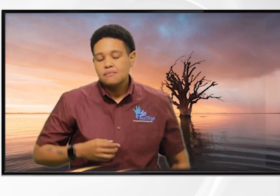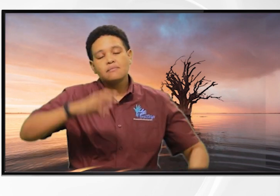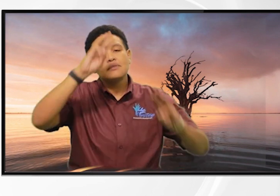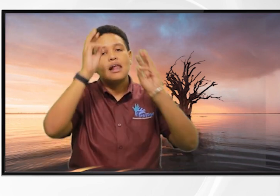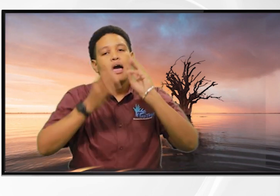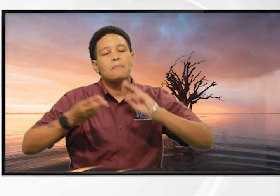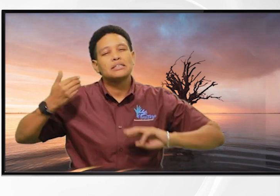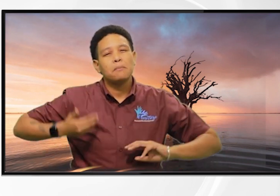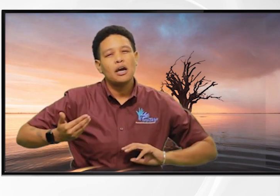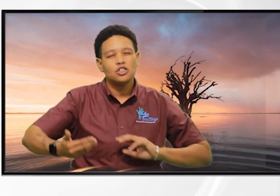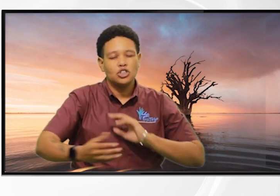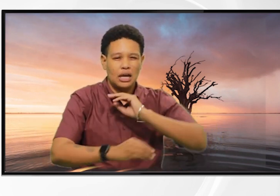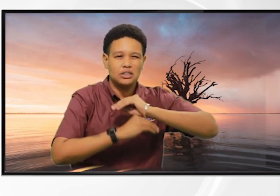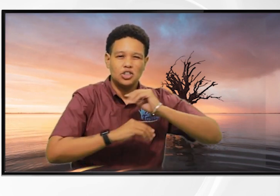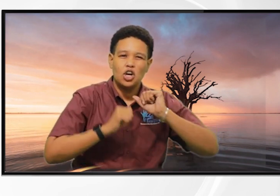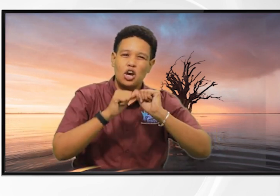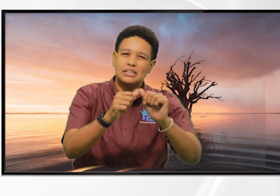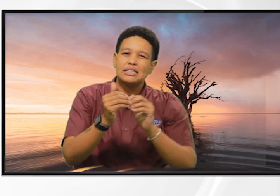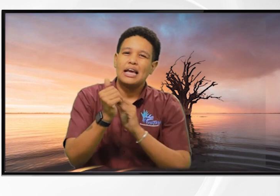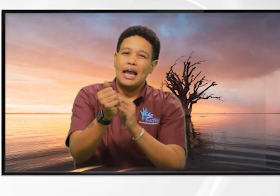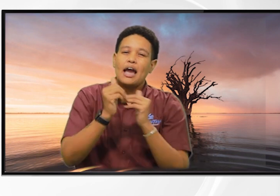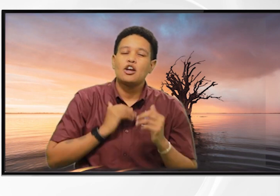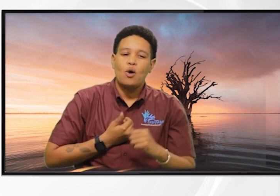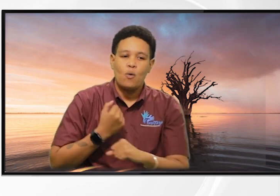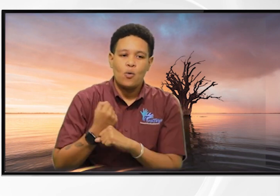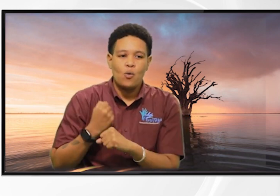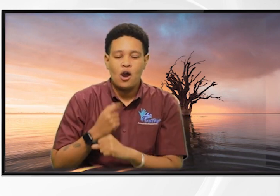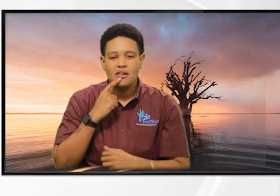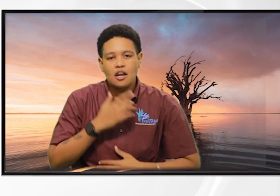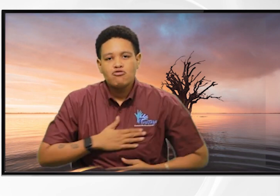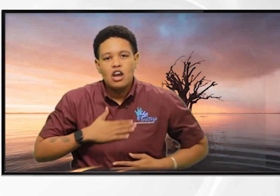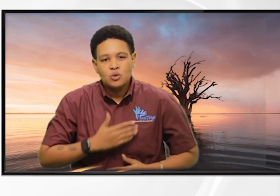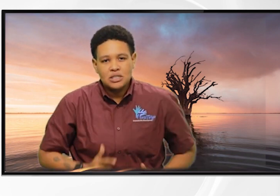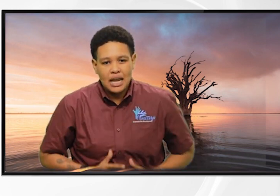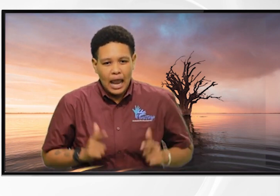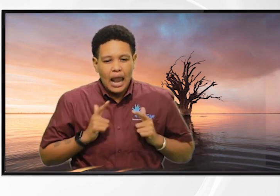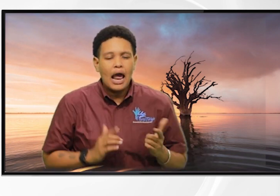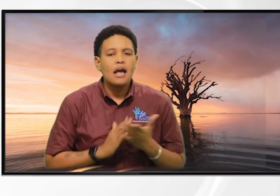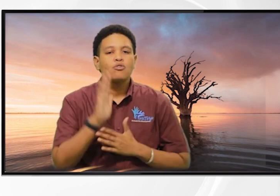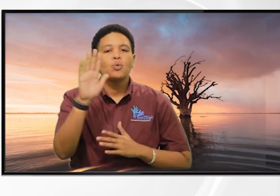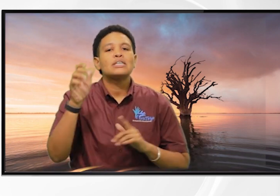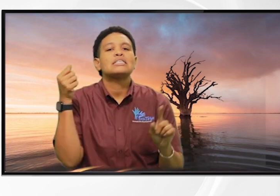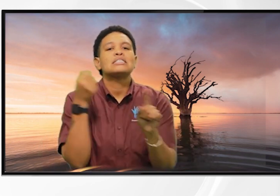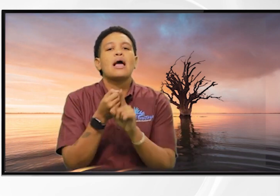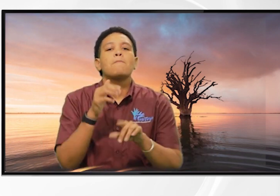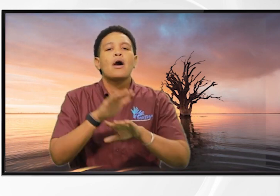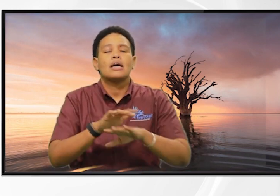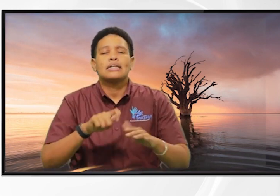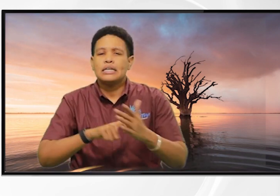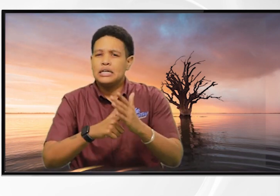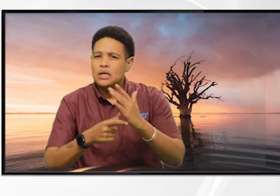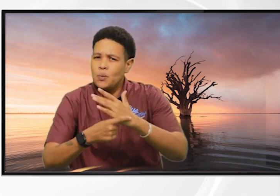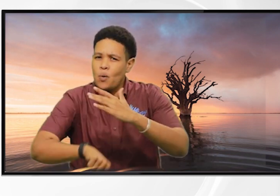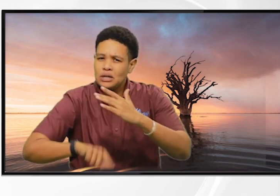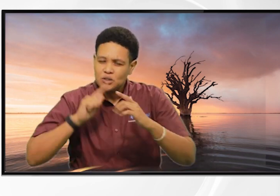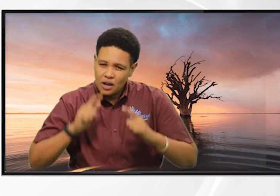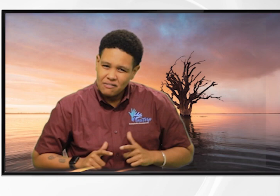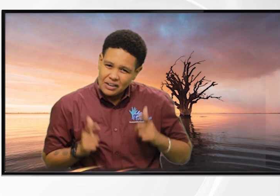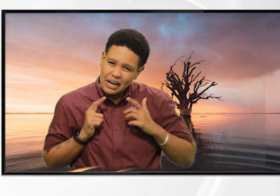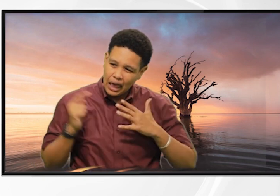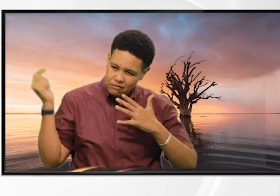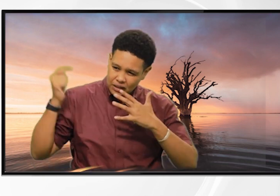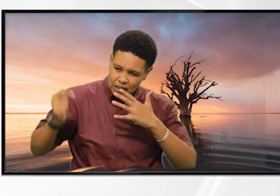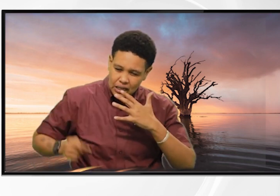Climatic patterns also continue to guide our work and recreational lives through its impact on key quality of life